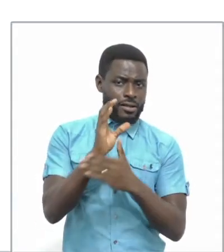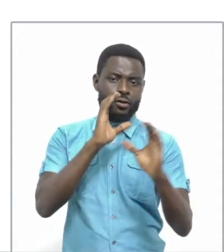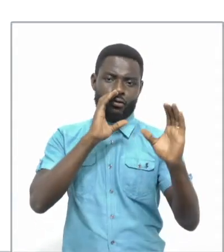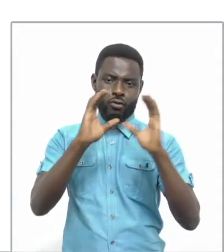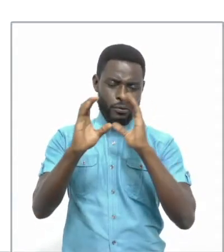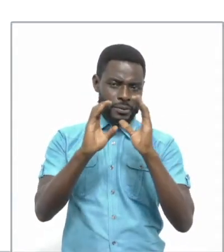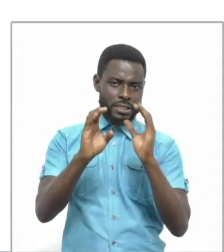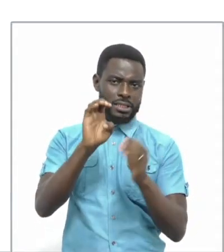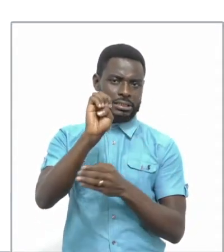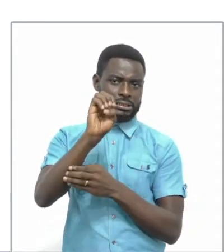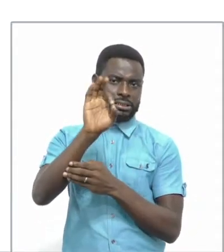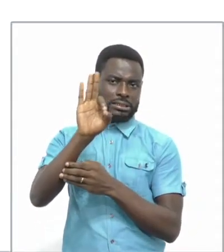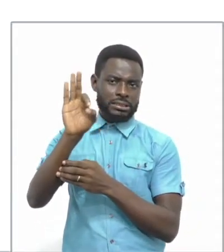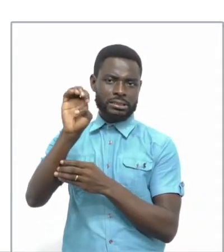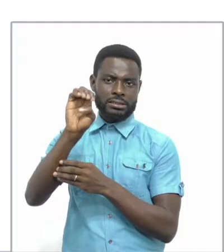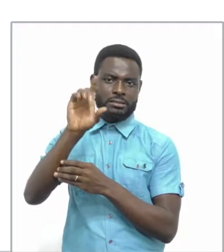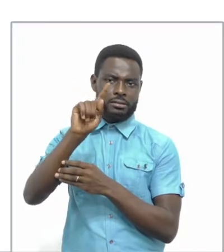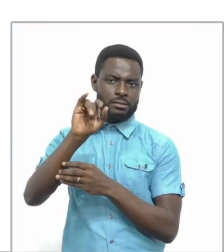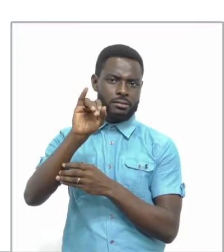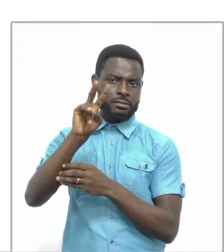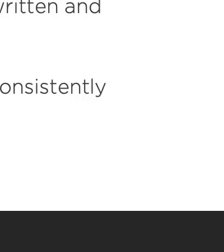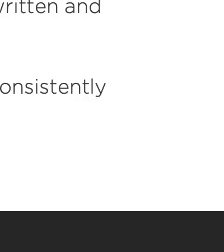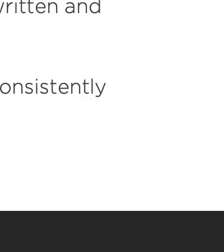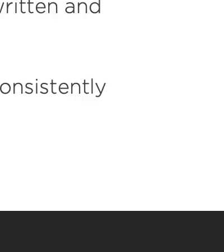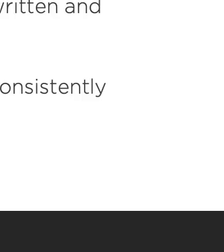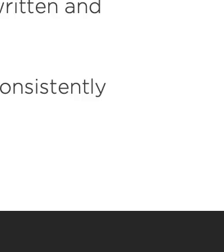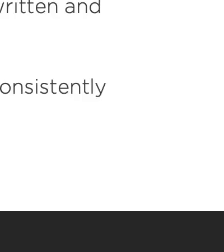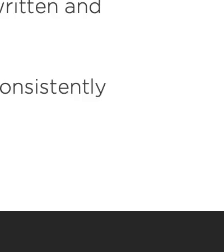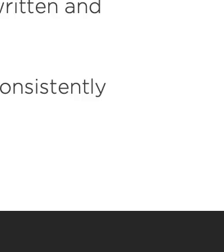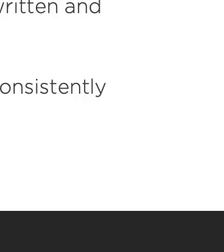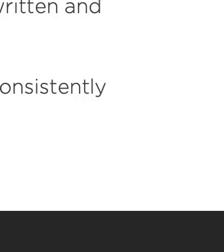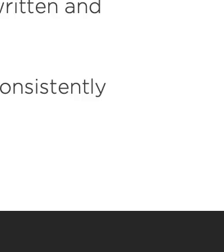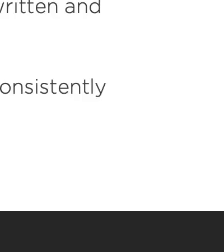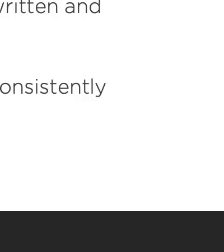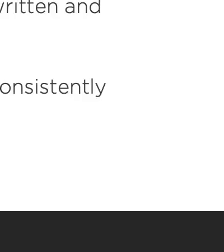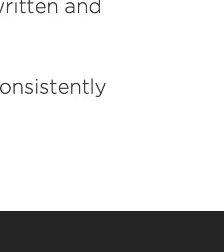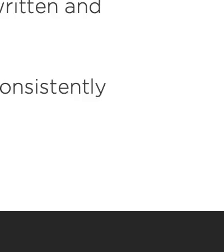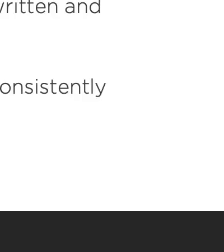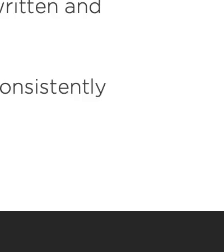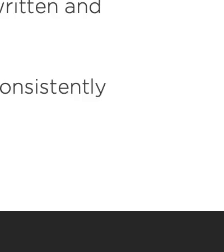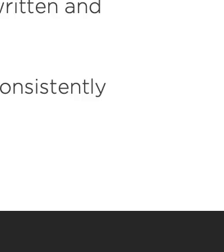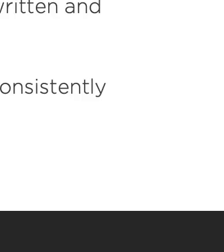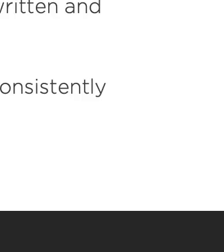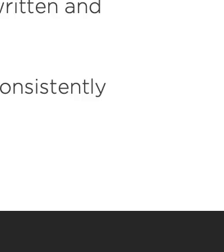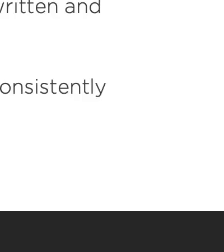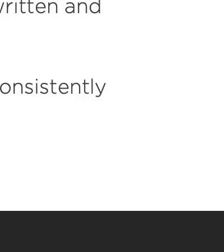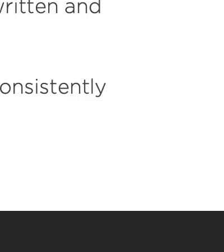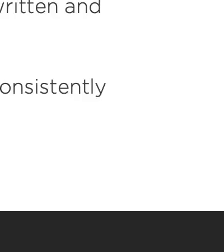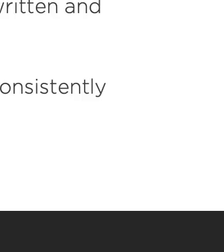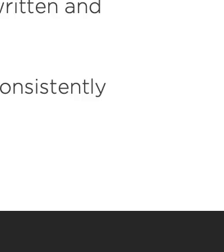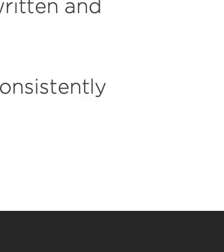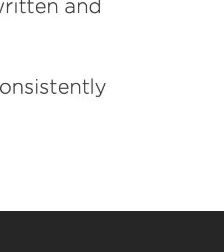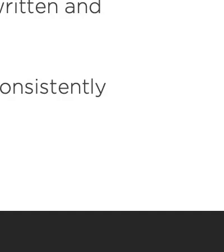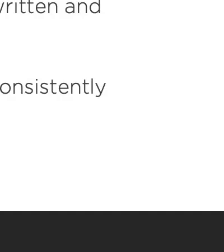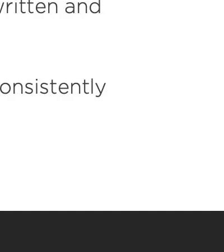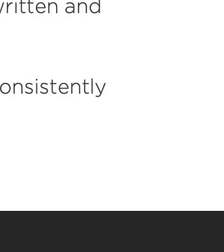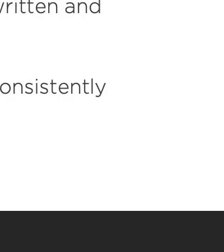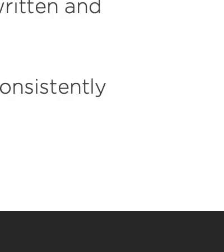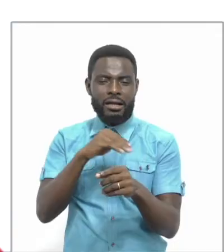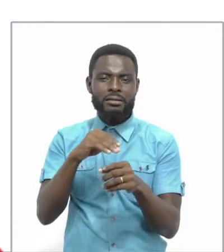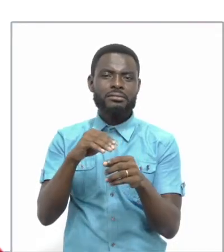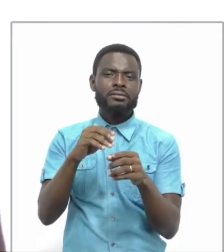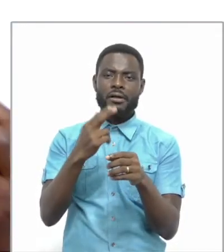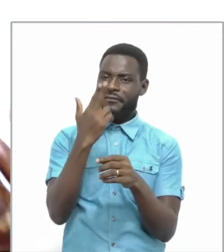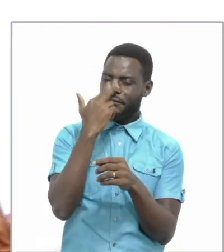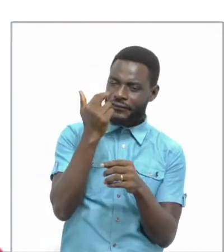communication. Think about your content of your message. It shouldn't be abusive. It shouldn't be lewd. It shouldn't